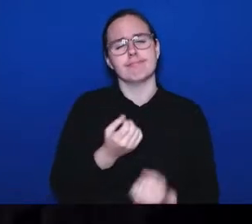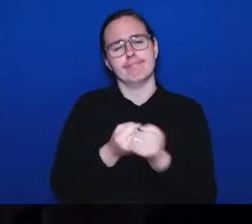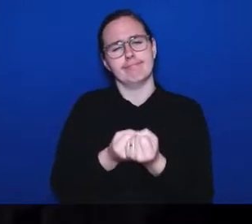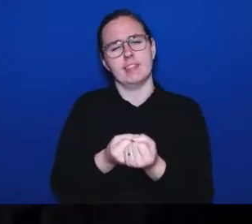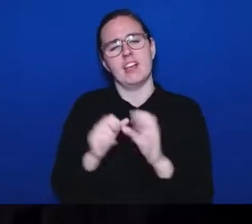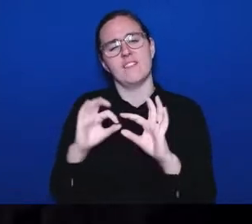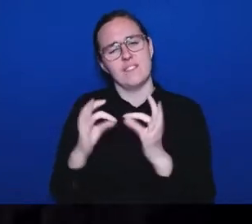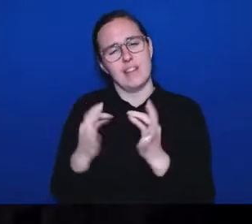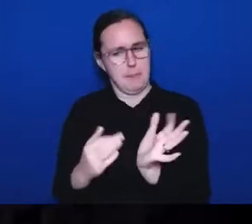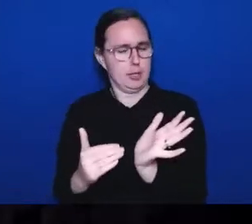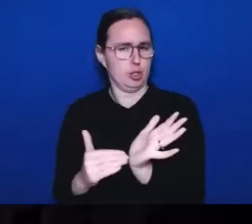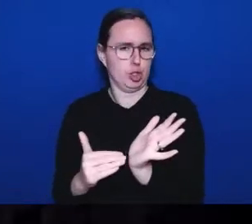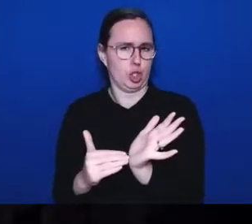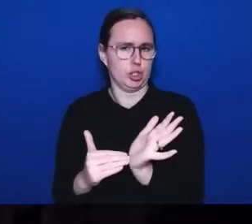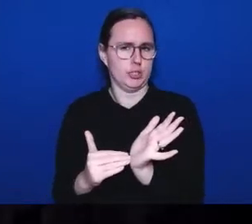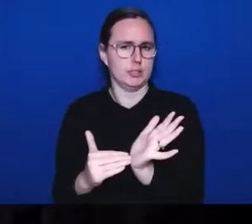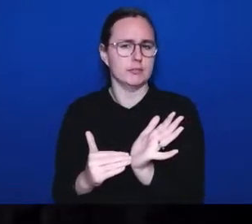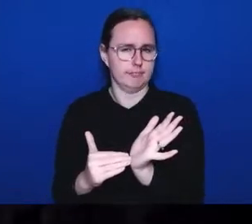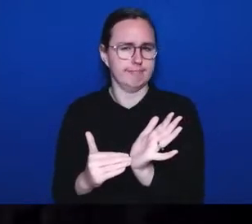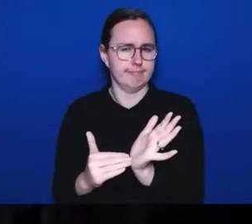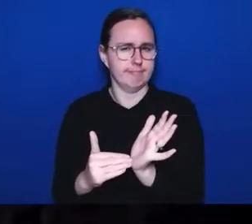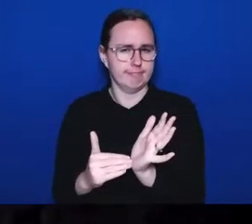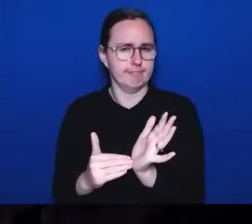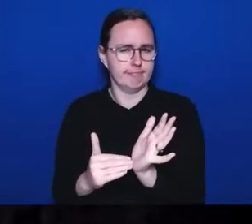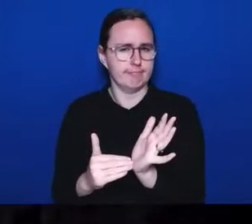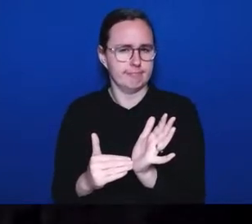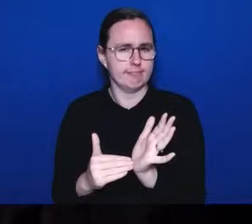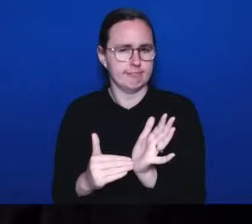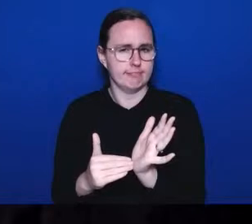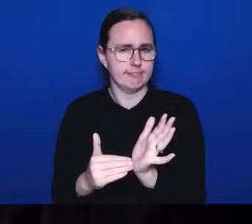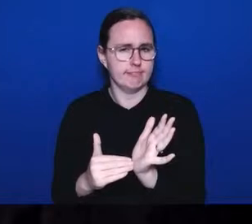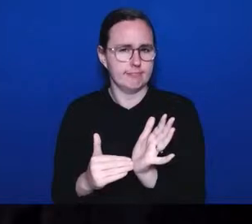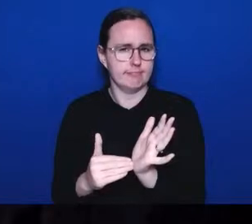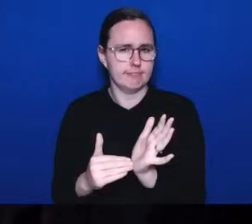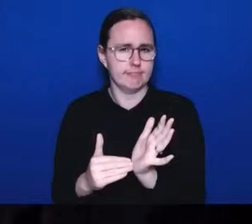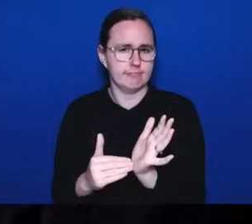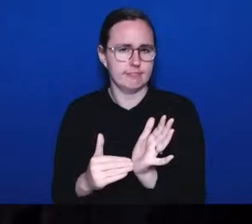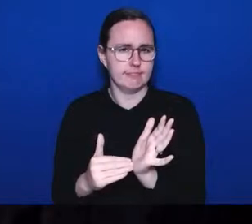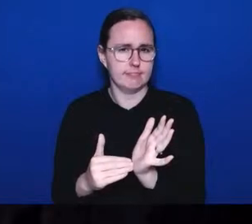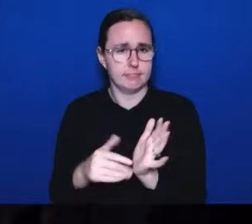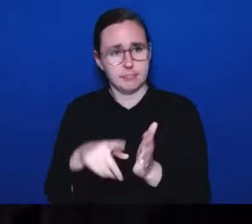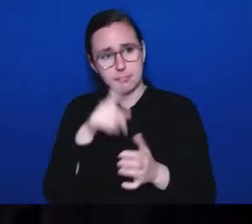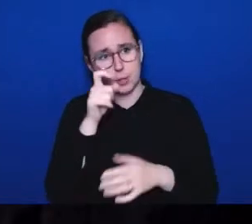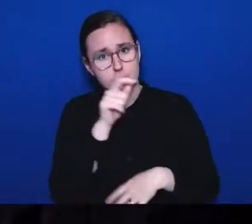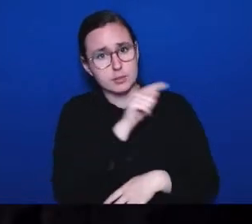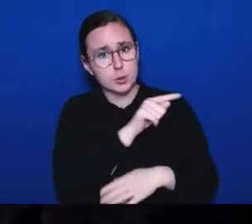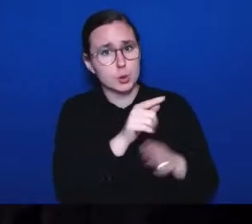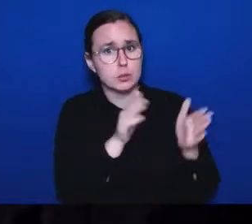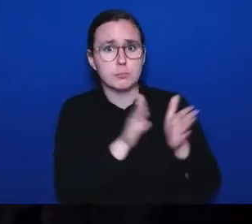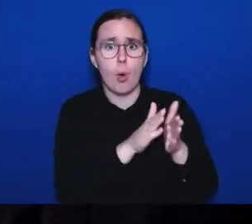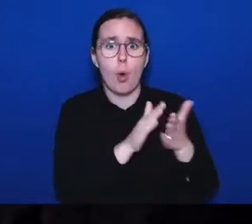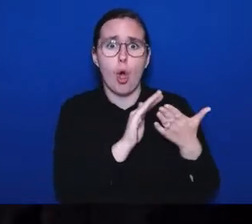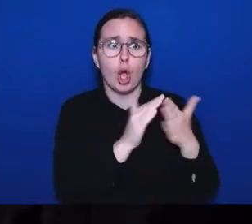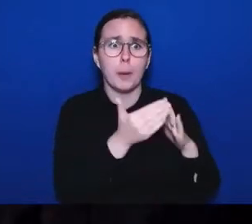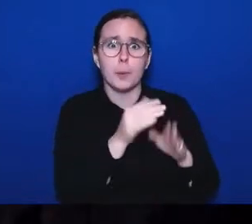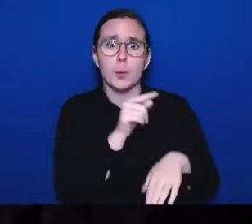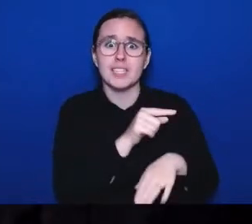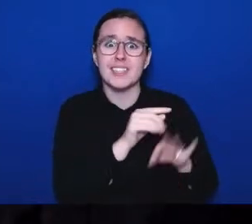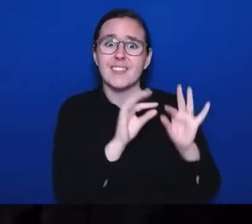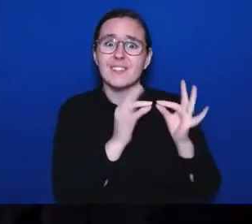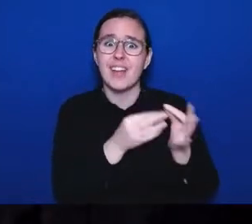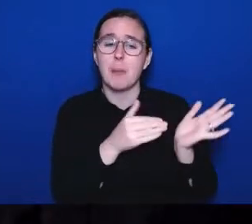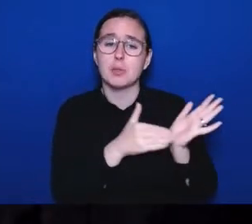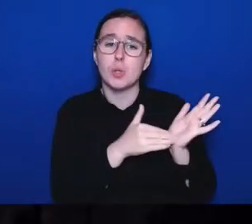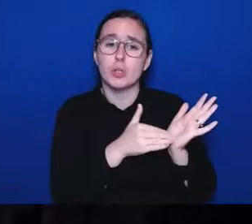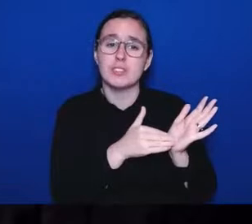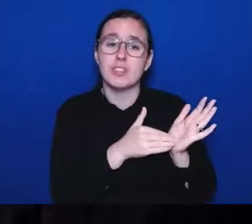core of providing emergency services in smaller hospitals such as in Port Hardy. So I think in that sense